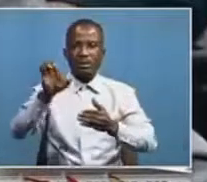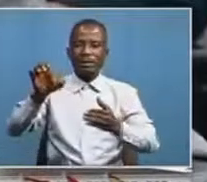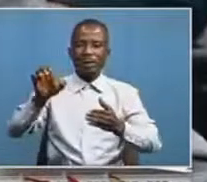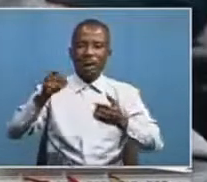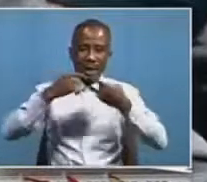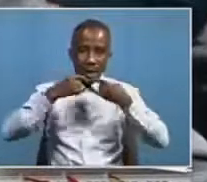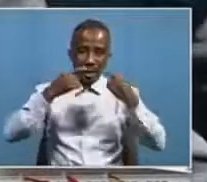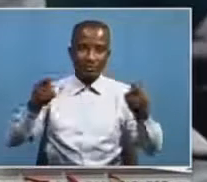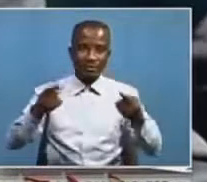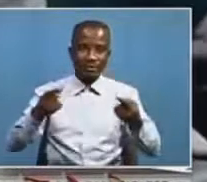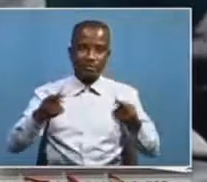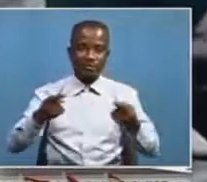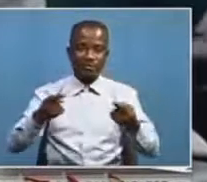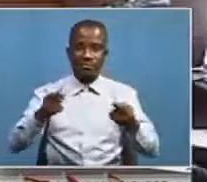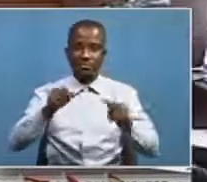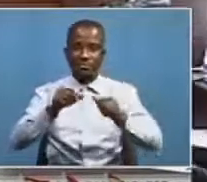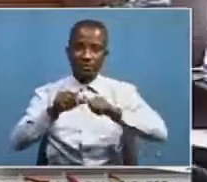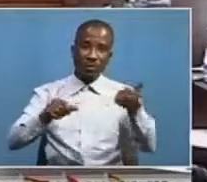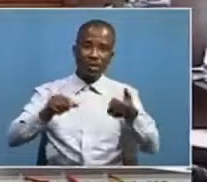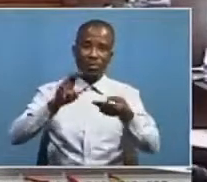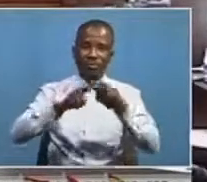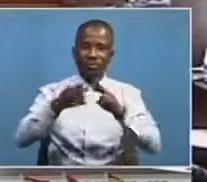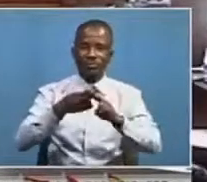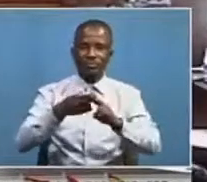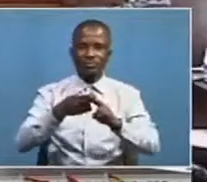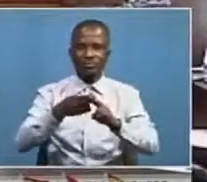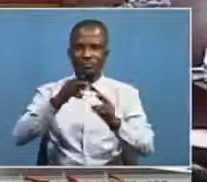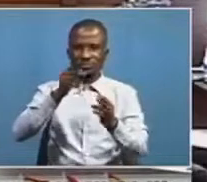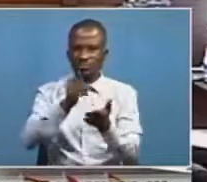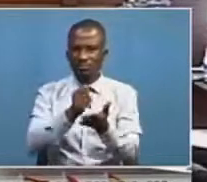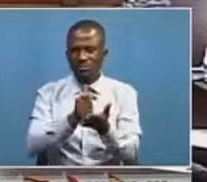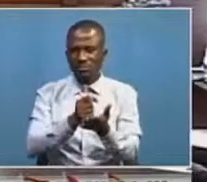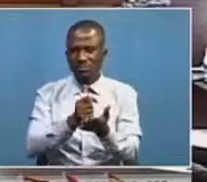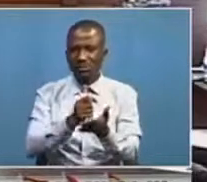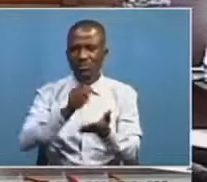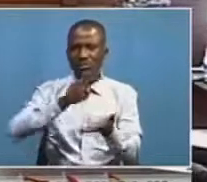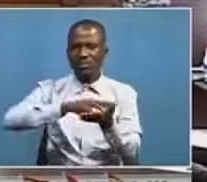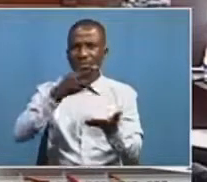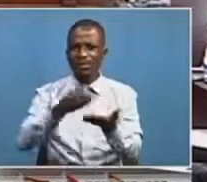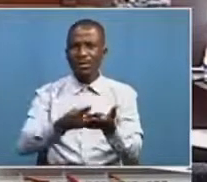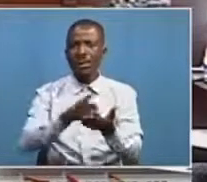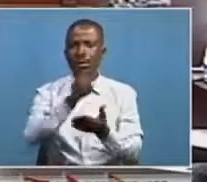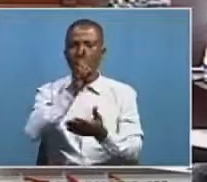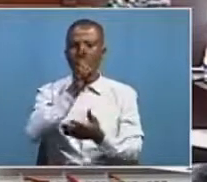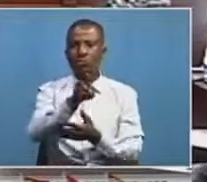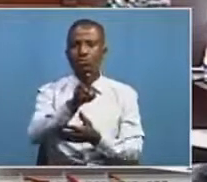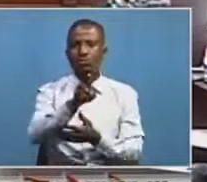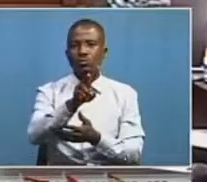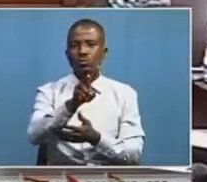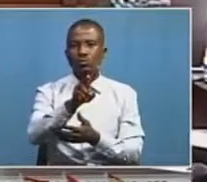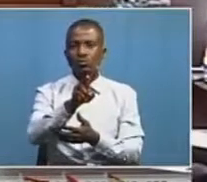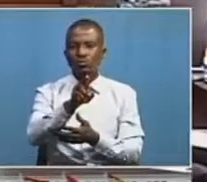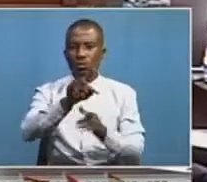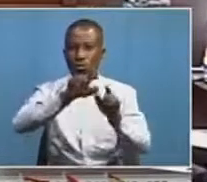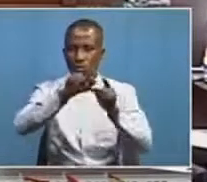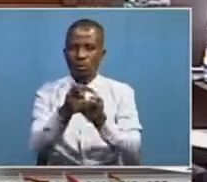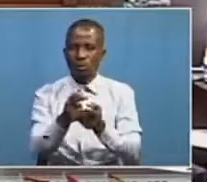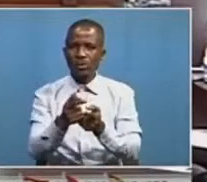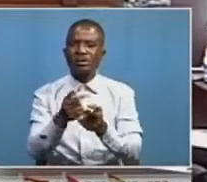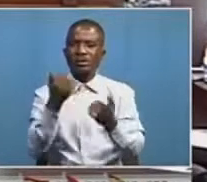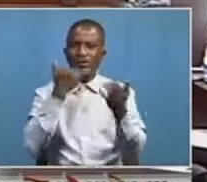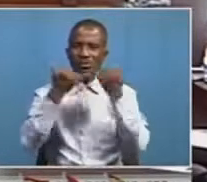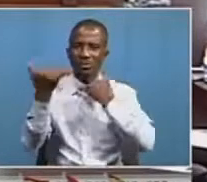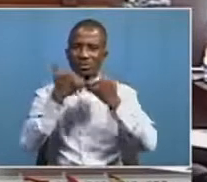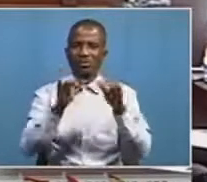respondent with any other figures, the testimonies of PW2 and PW3 were in respect of alleged irregularities in